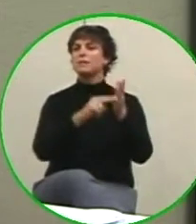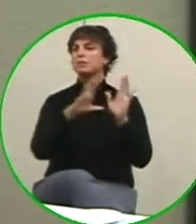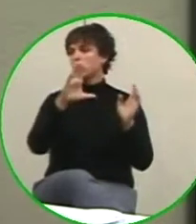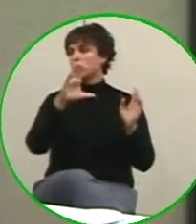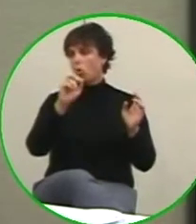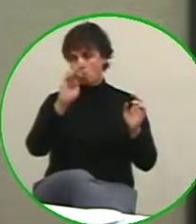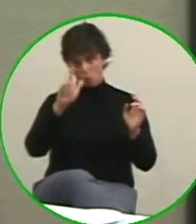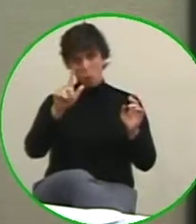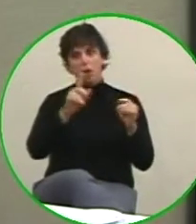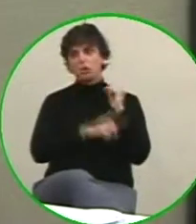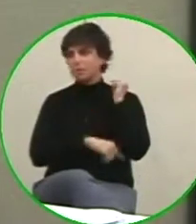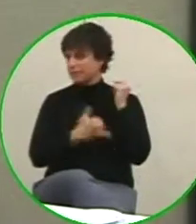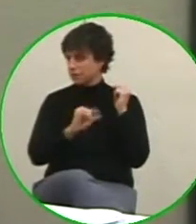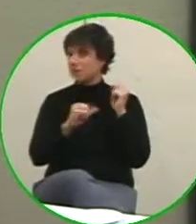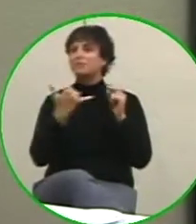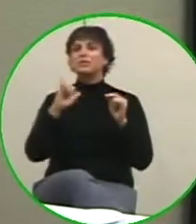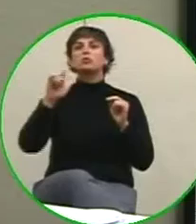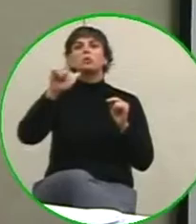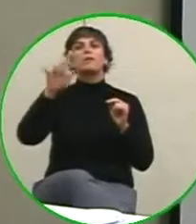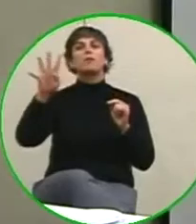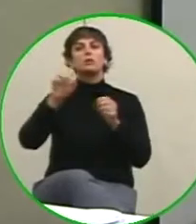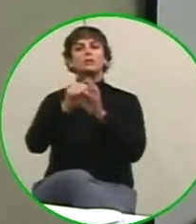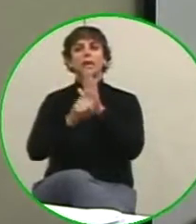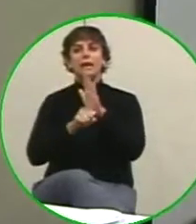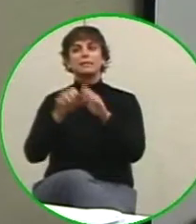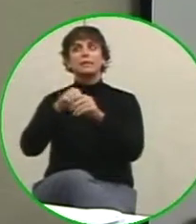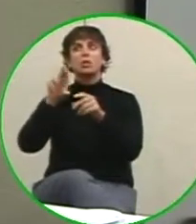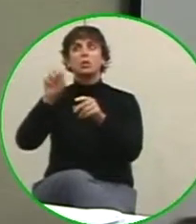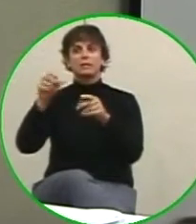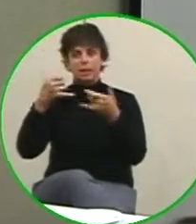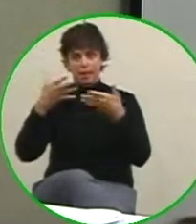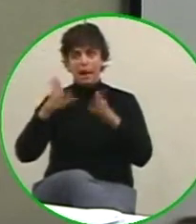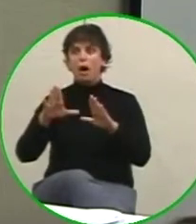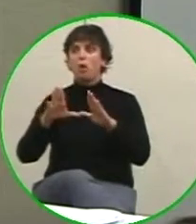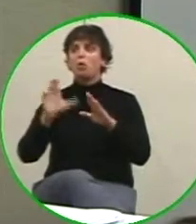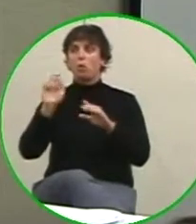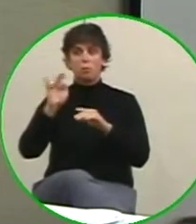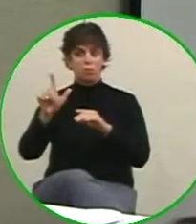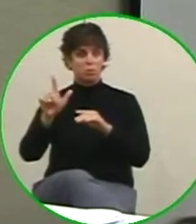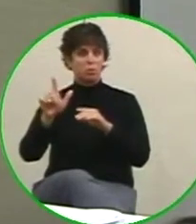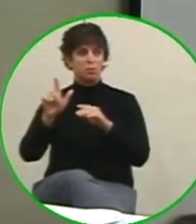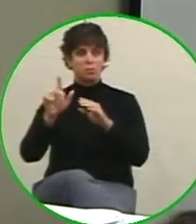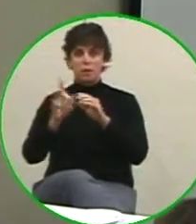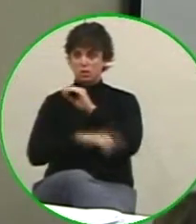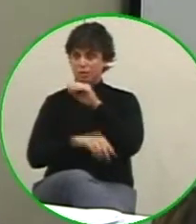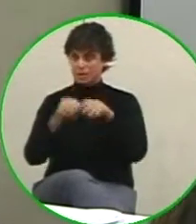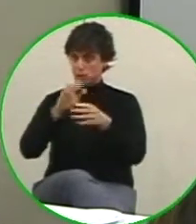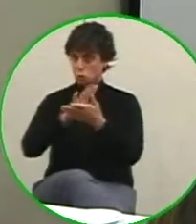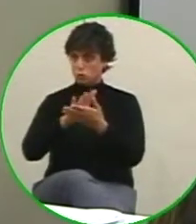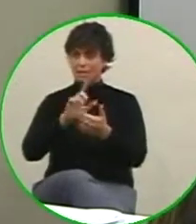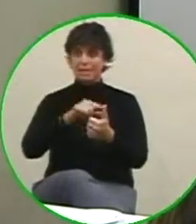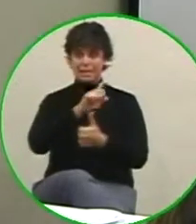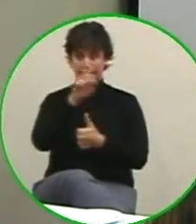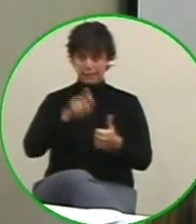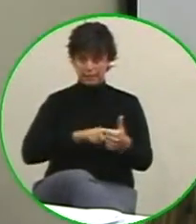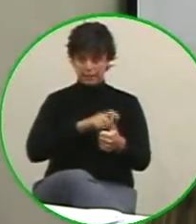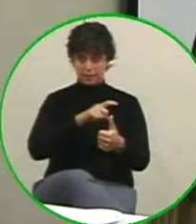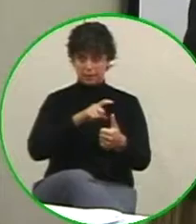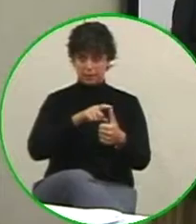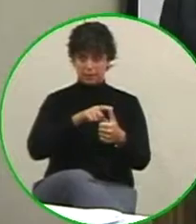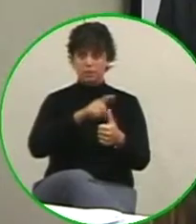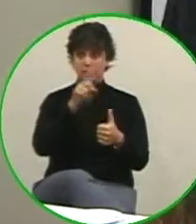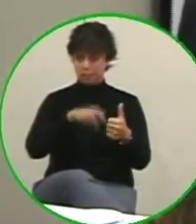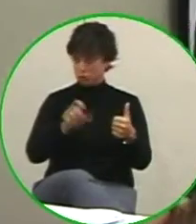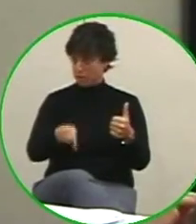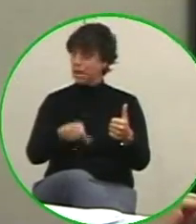punishment as well. There's still 24 states in the U.S. that allow corporal punishment in schools. Texas is one.